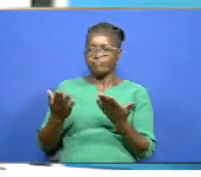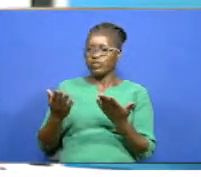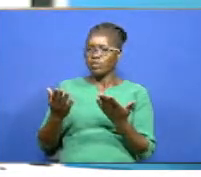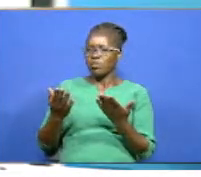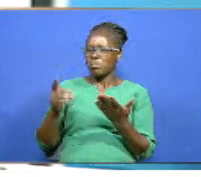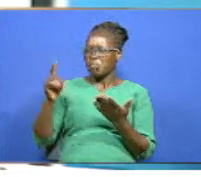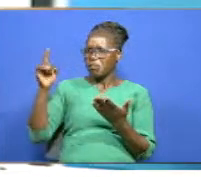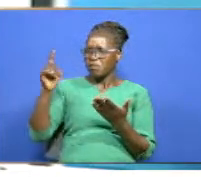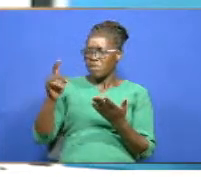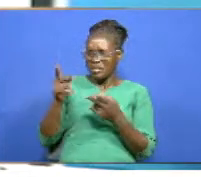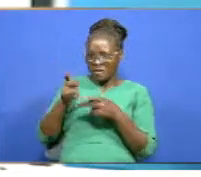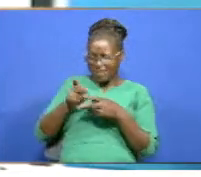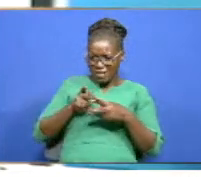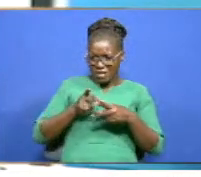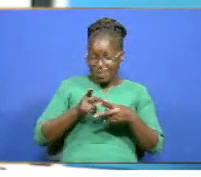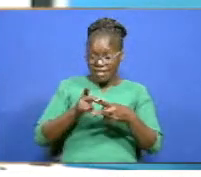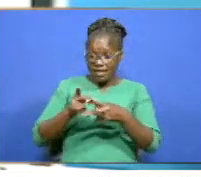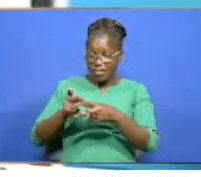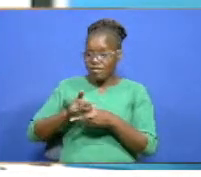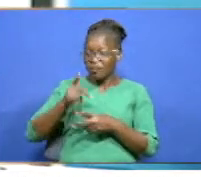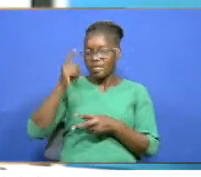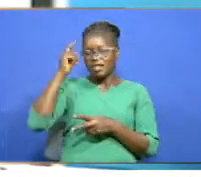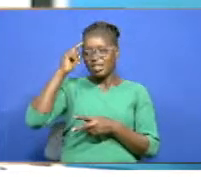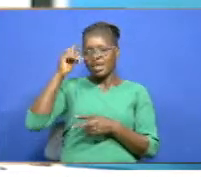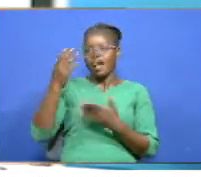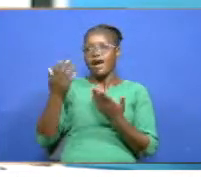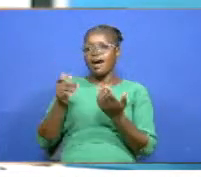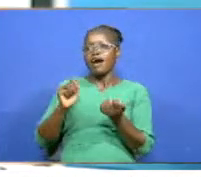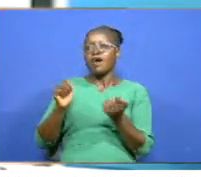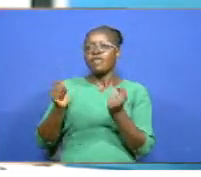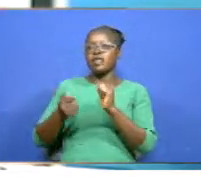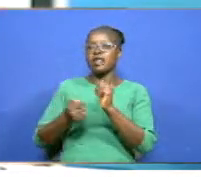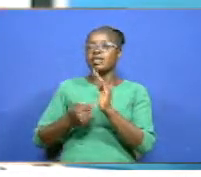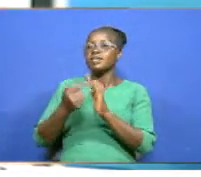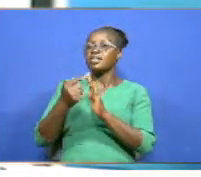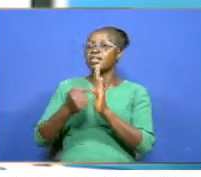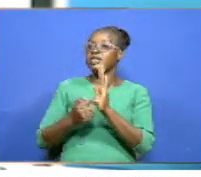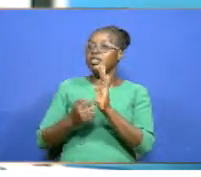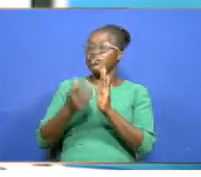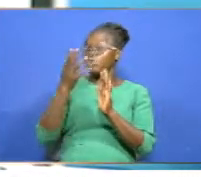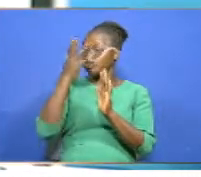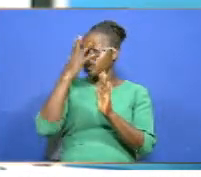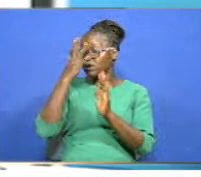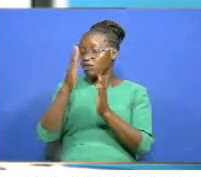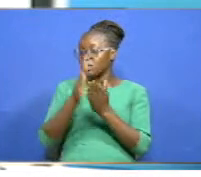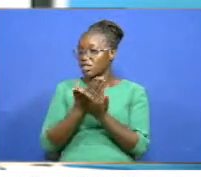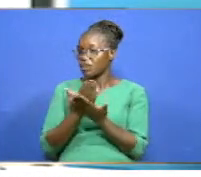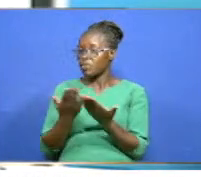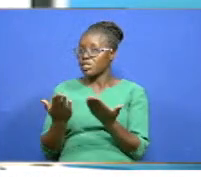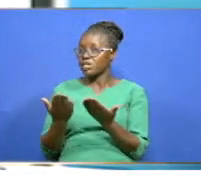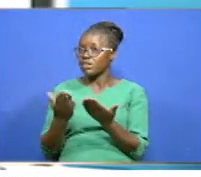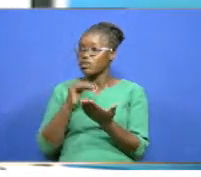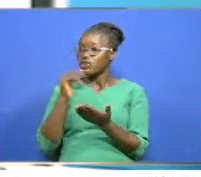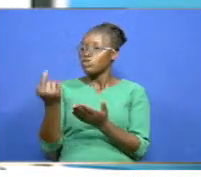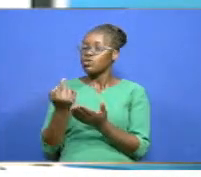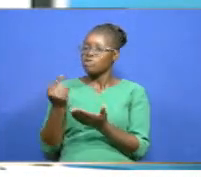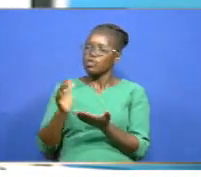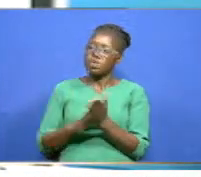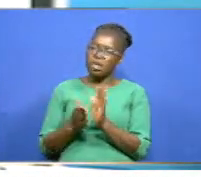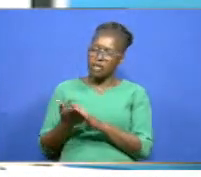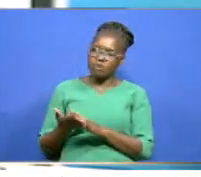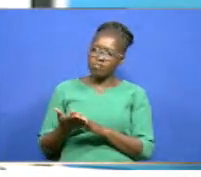tactfully think of. How do you turn the list of shame into something that not only